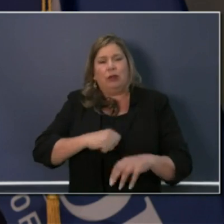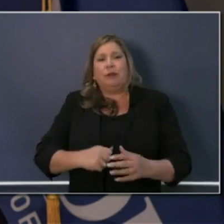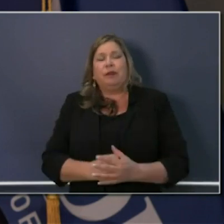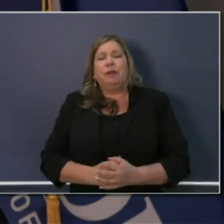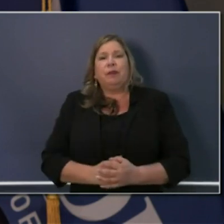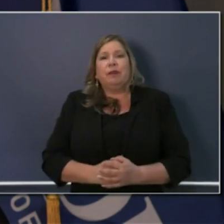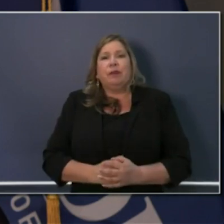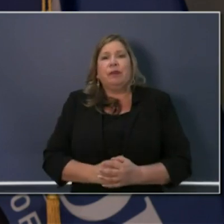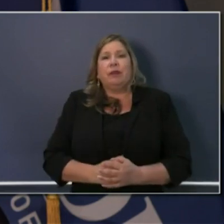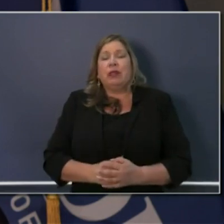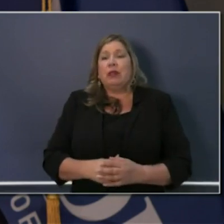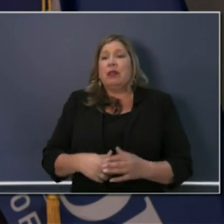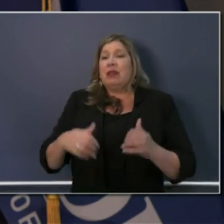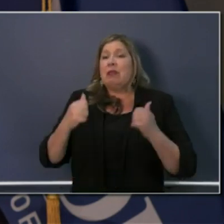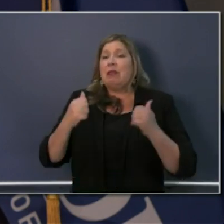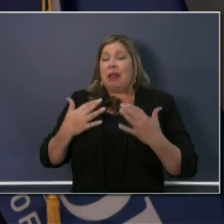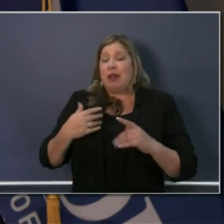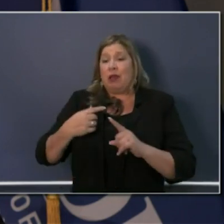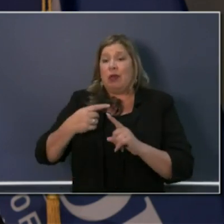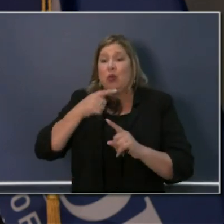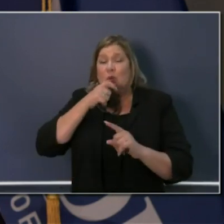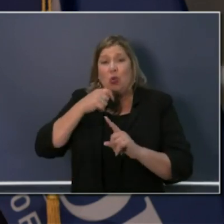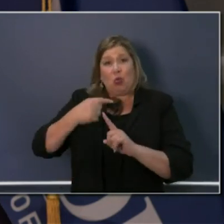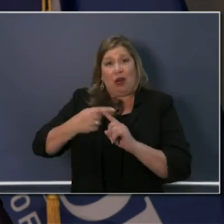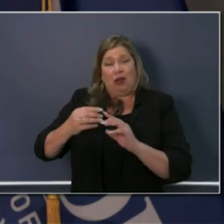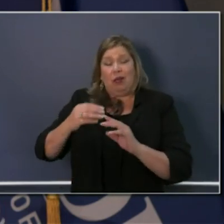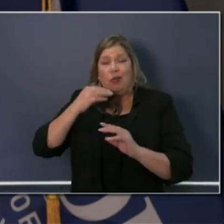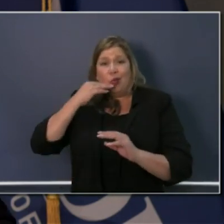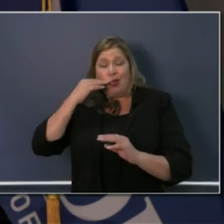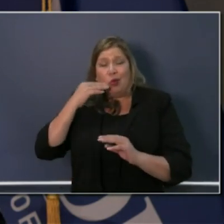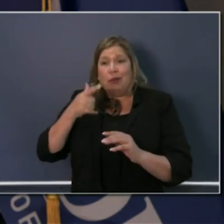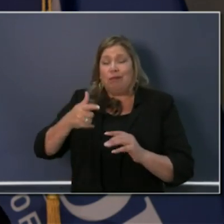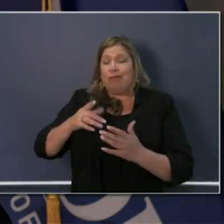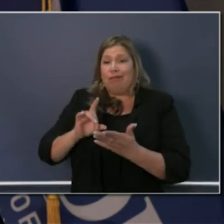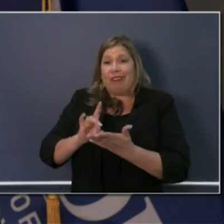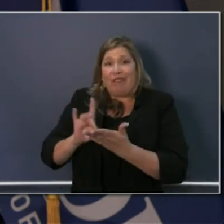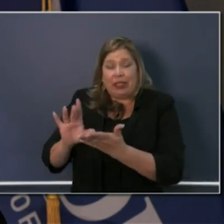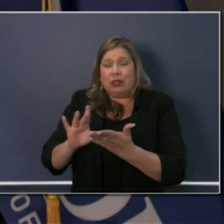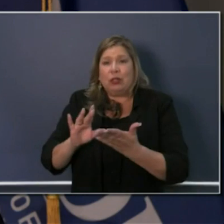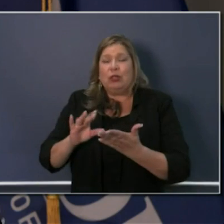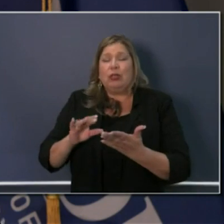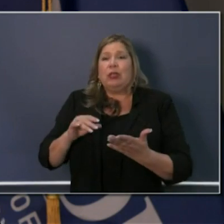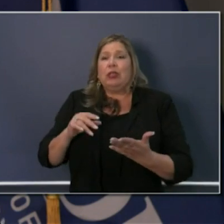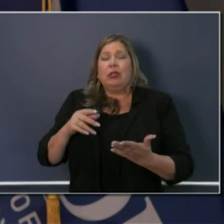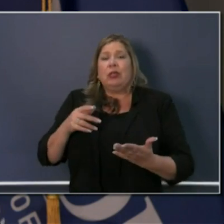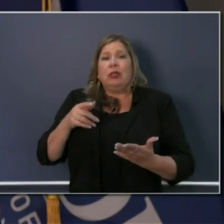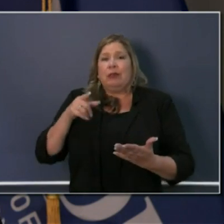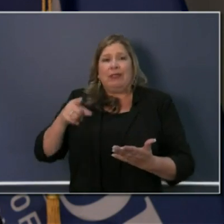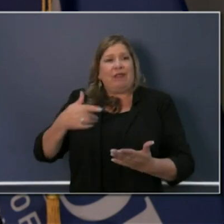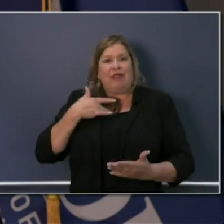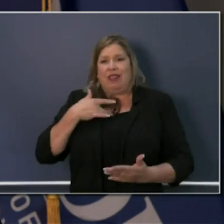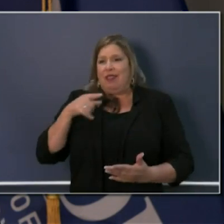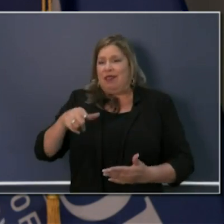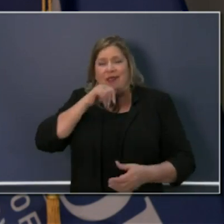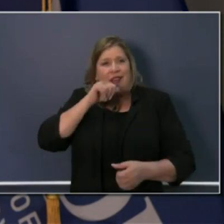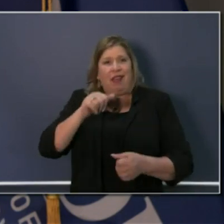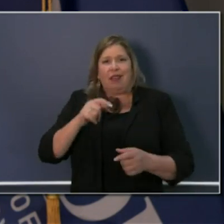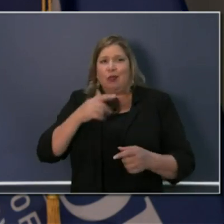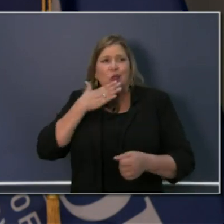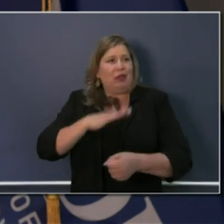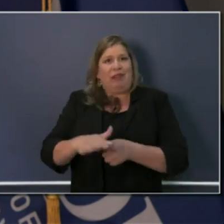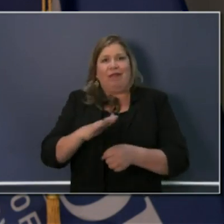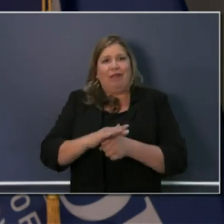pretty widely, saying it doesn't go far enough, it doesn't protect evictions that were already underway. The Riverside